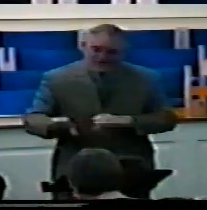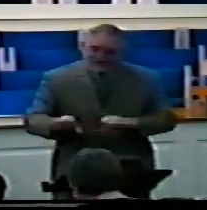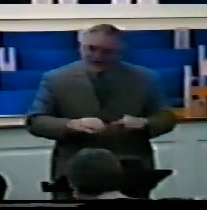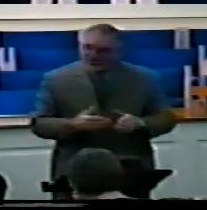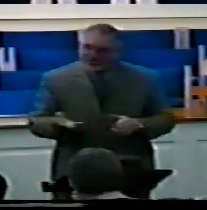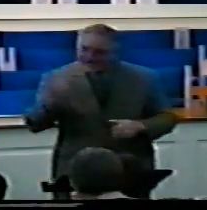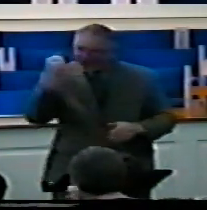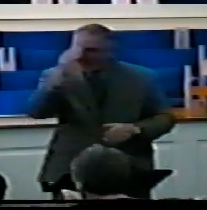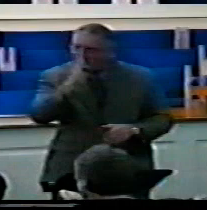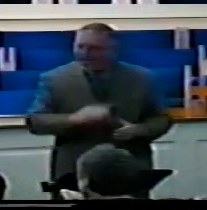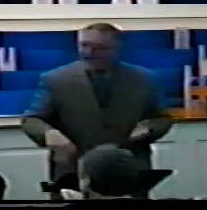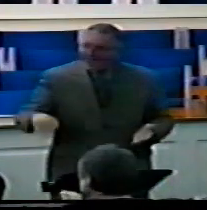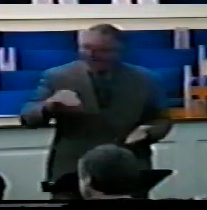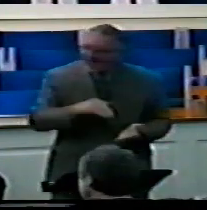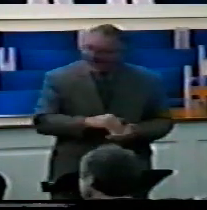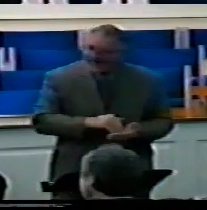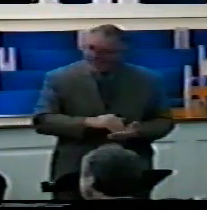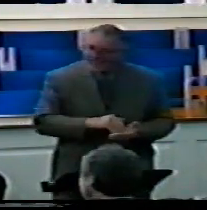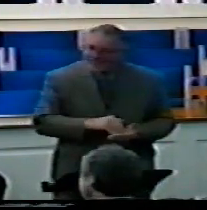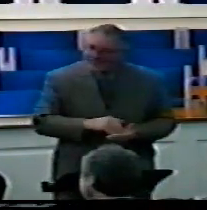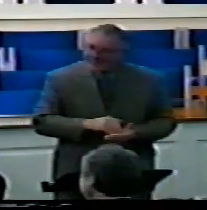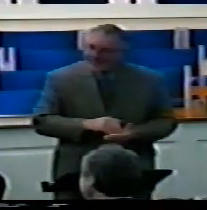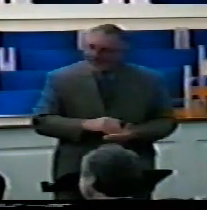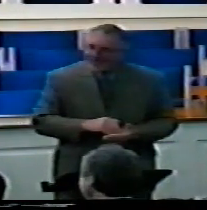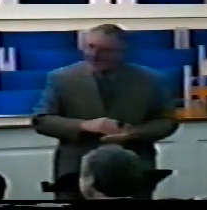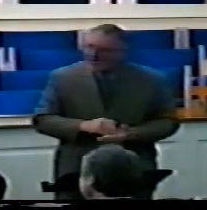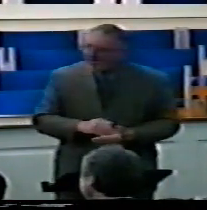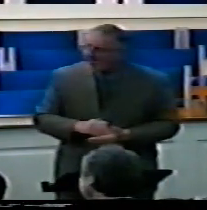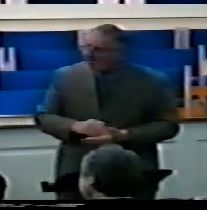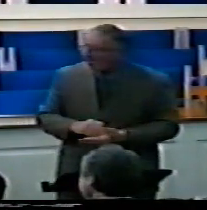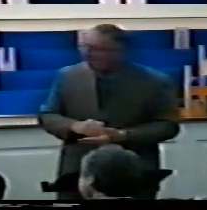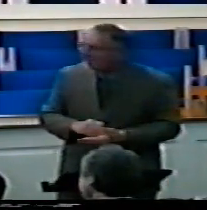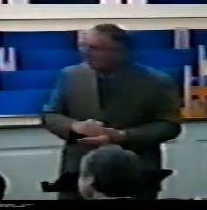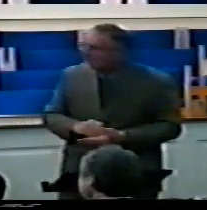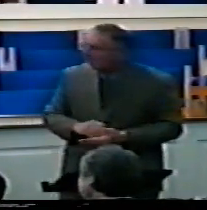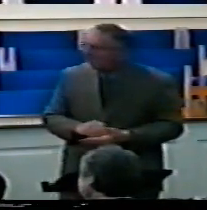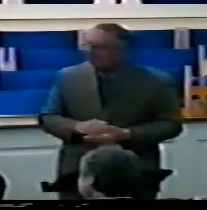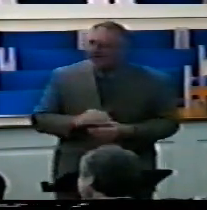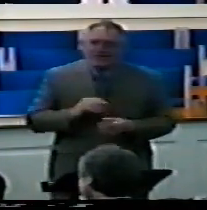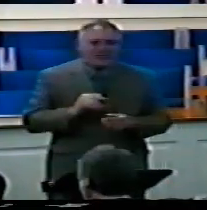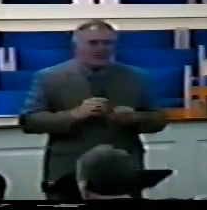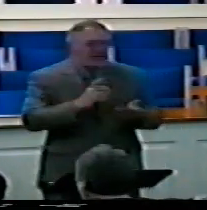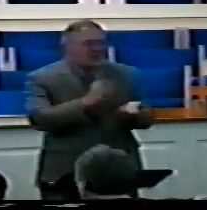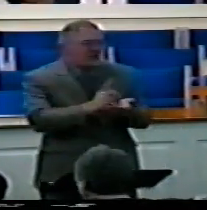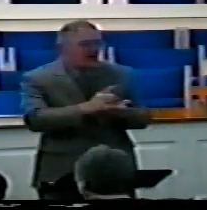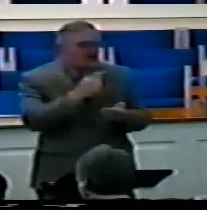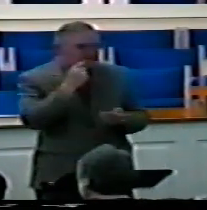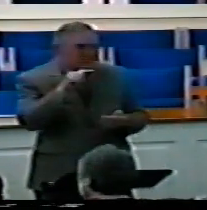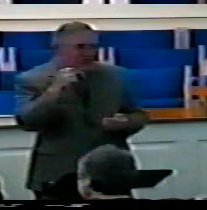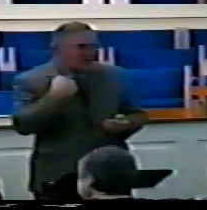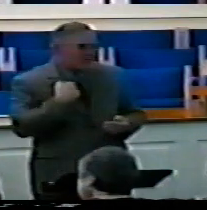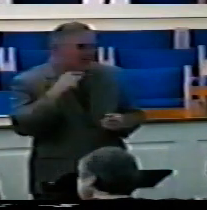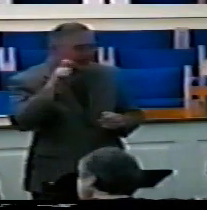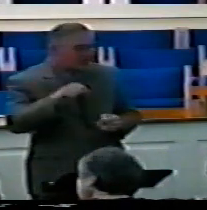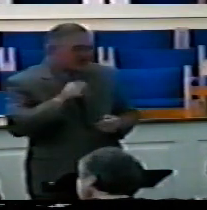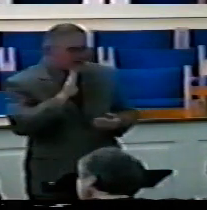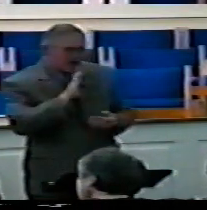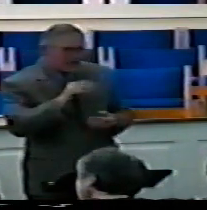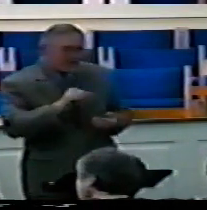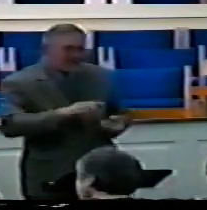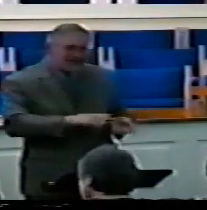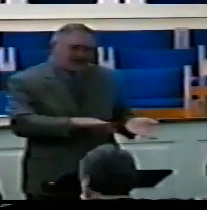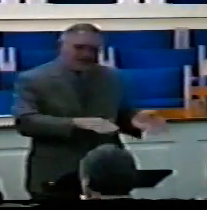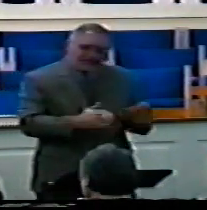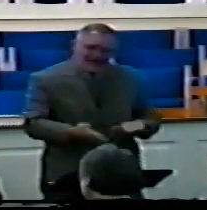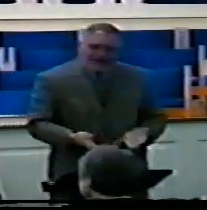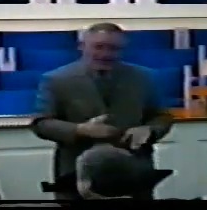so gracious. It went in my shoulder, blew out my foot. They told me that I should have been dead. But grace be to God, I'm here today.